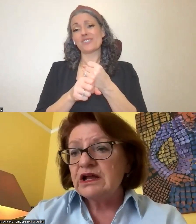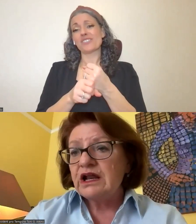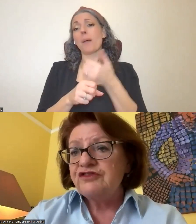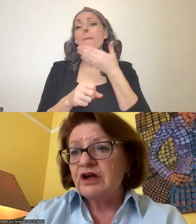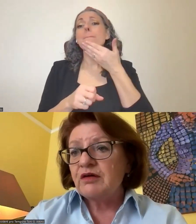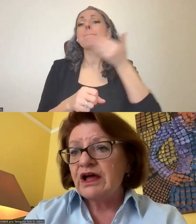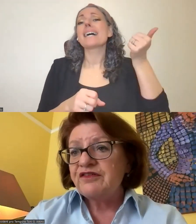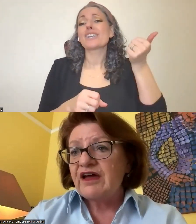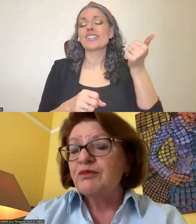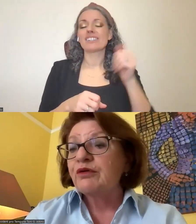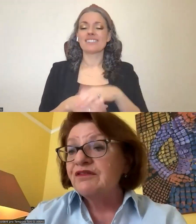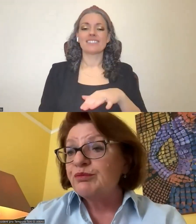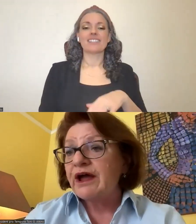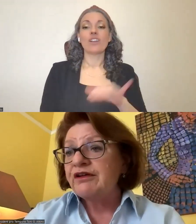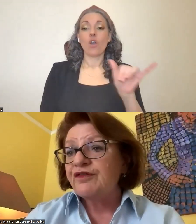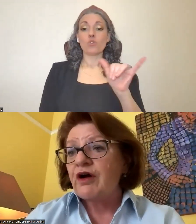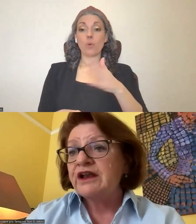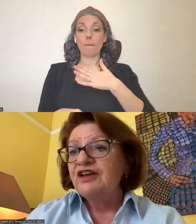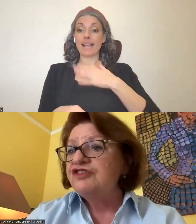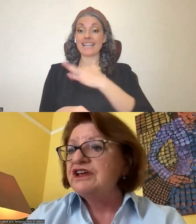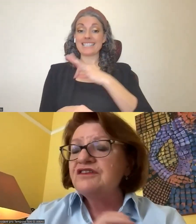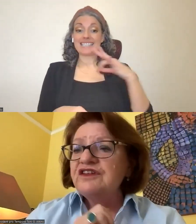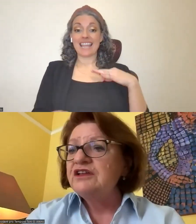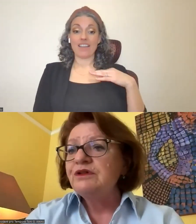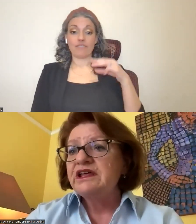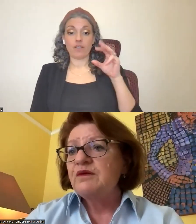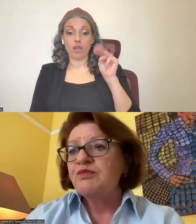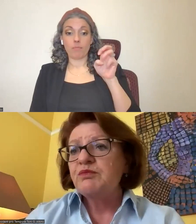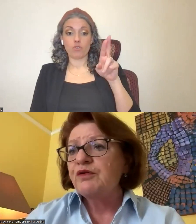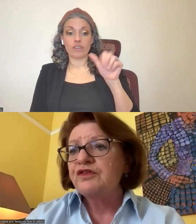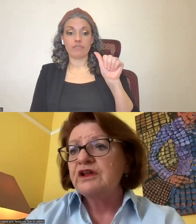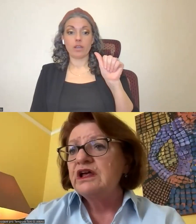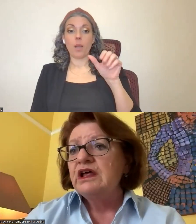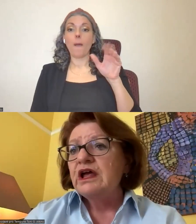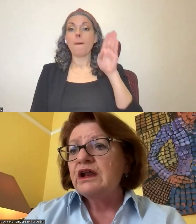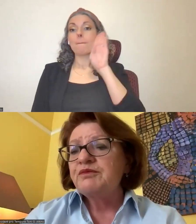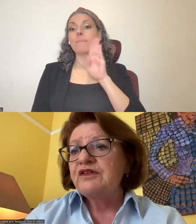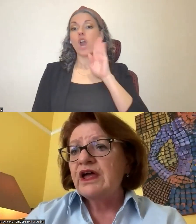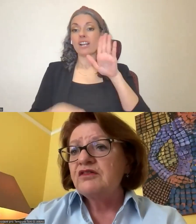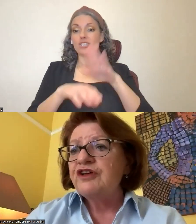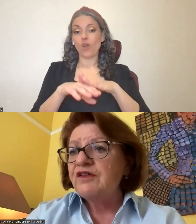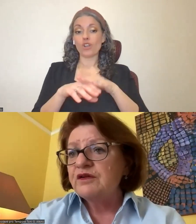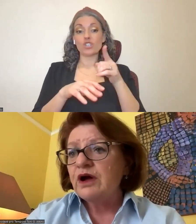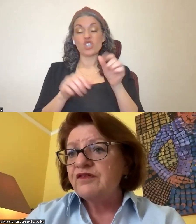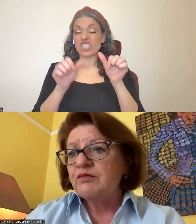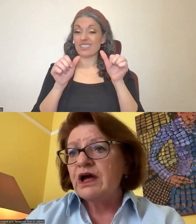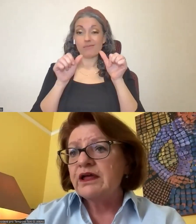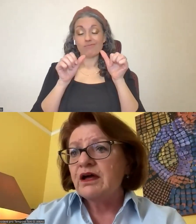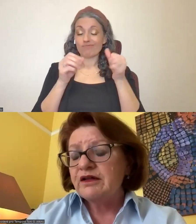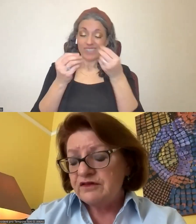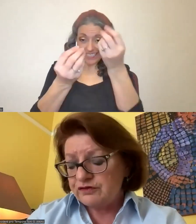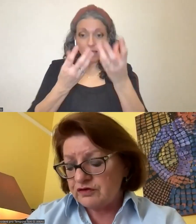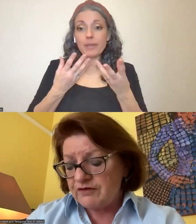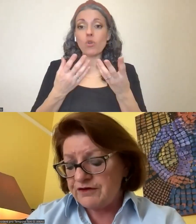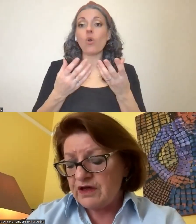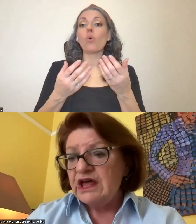want to acknowledge my staff. Mariva Brown is on. She continually keeps me posted and up to date. Jason White's in